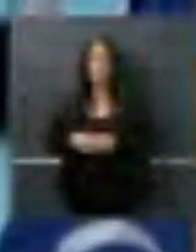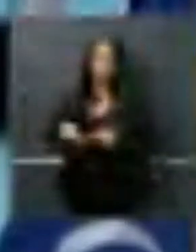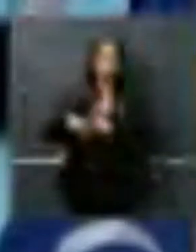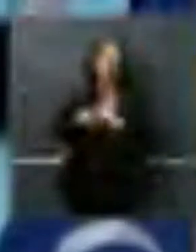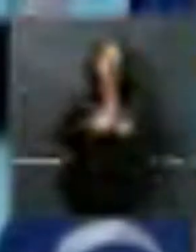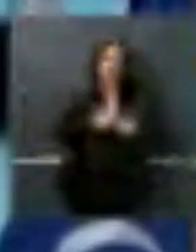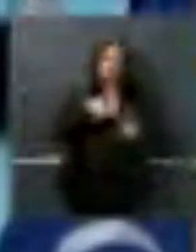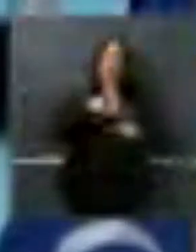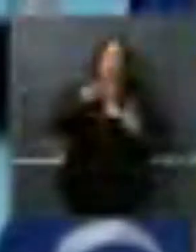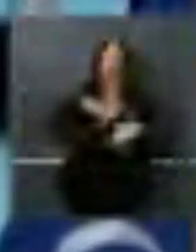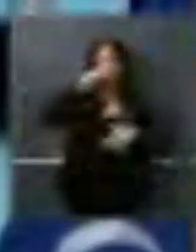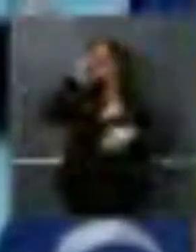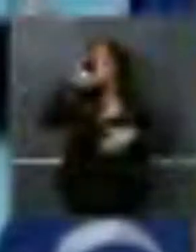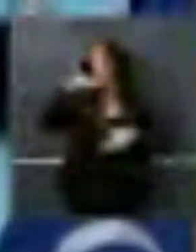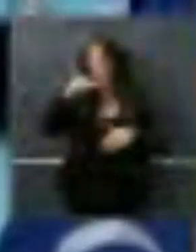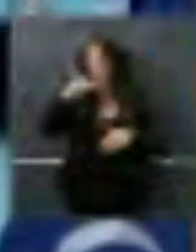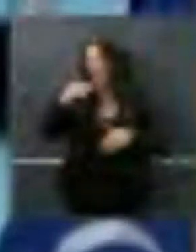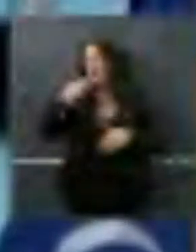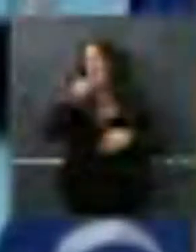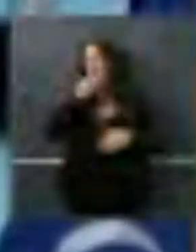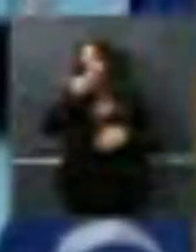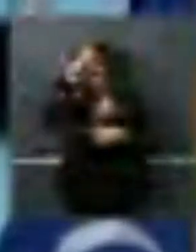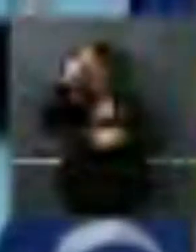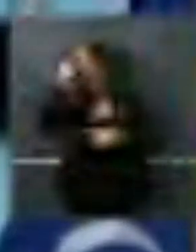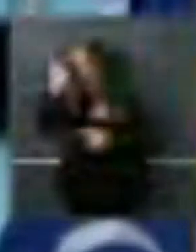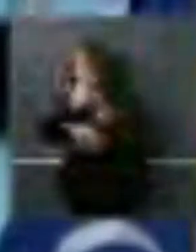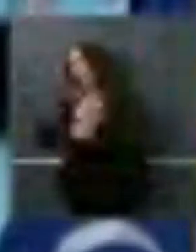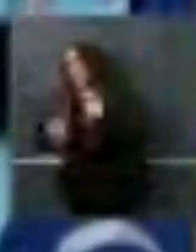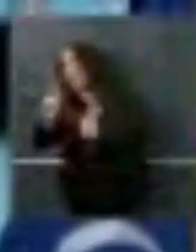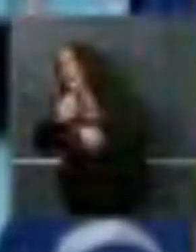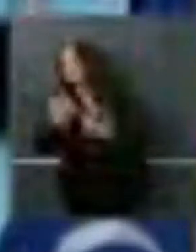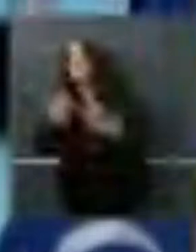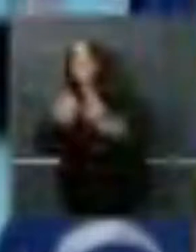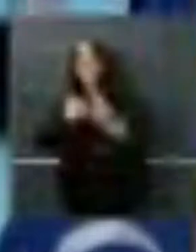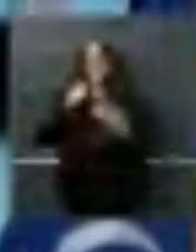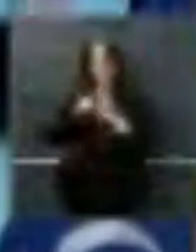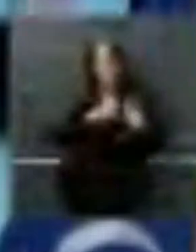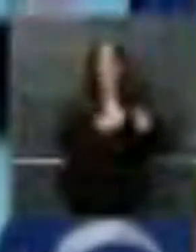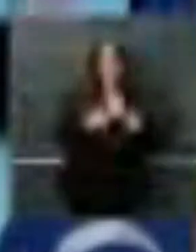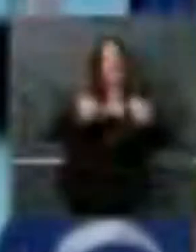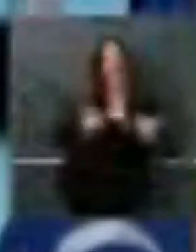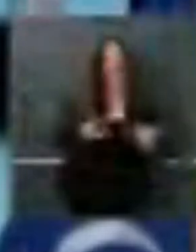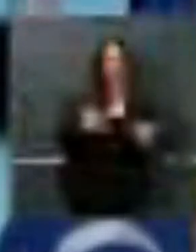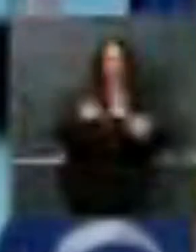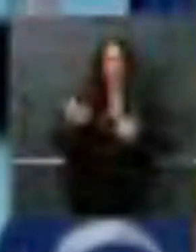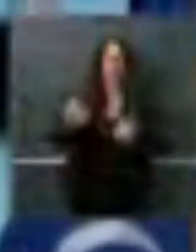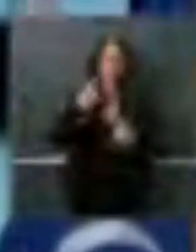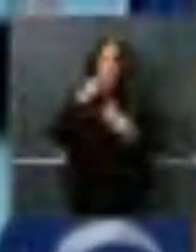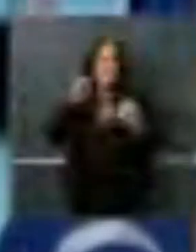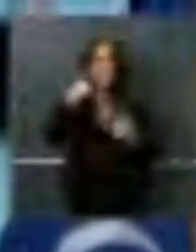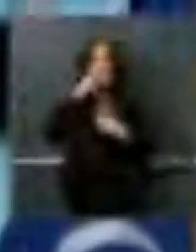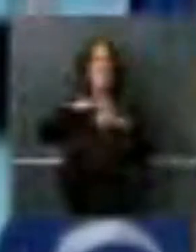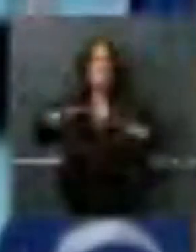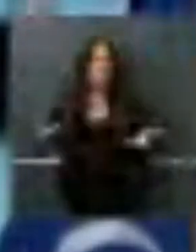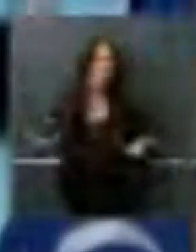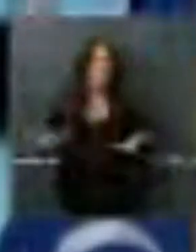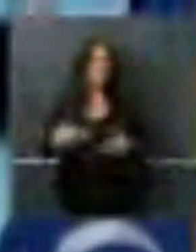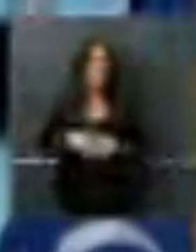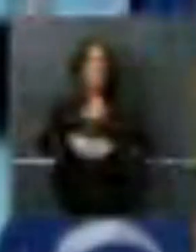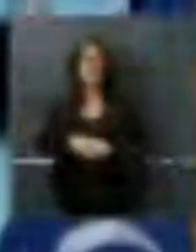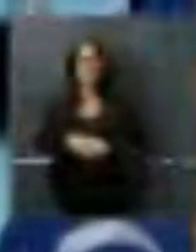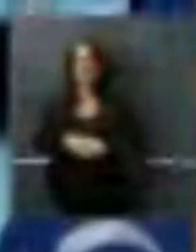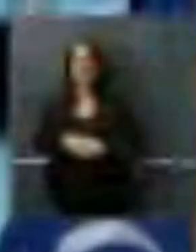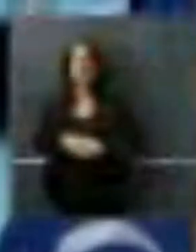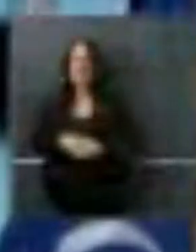summer slide generally in terms of education. And obviously that's a tsunami this year of a slide backwards